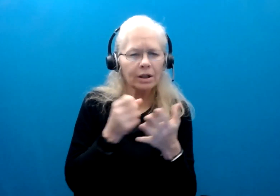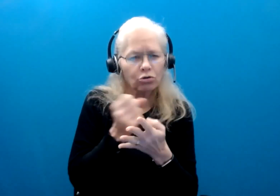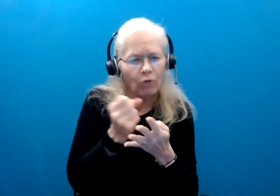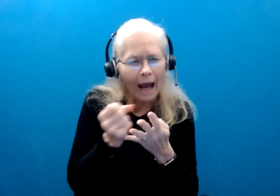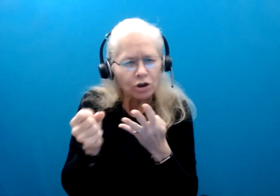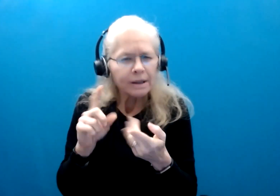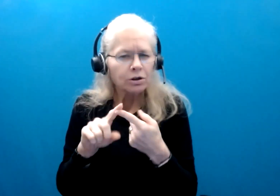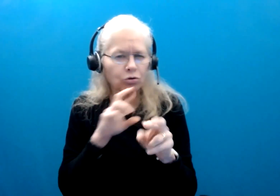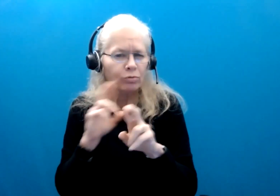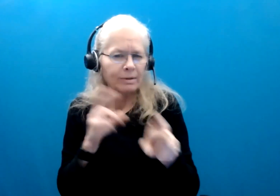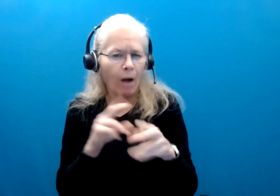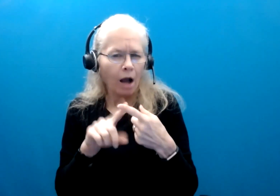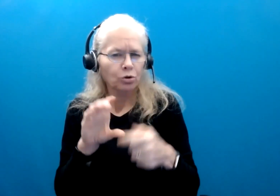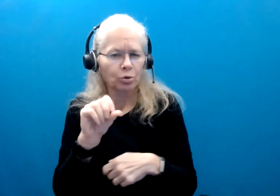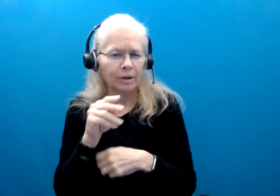county's needs.